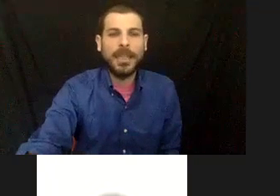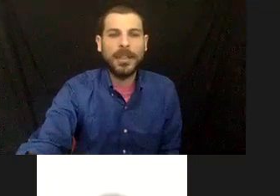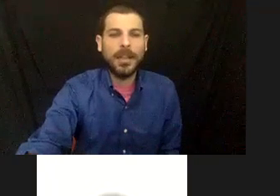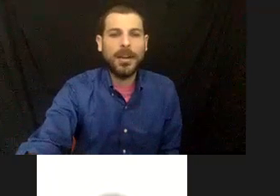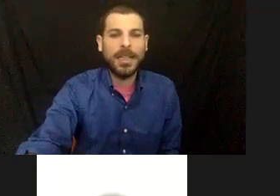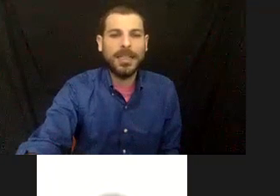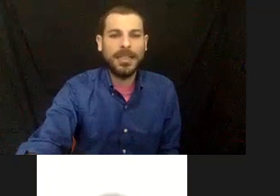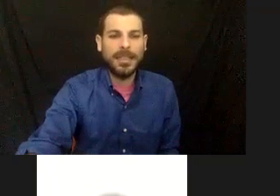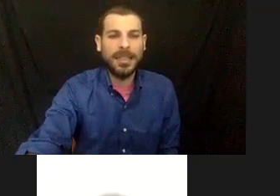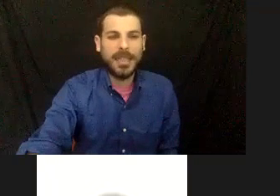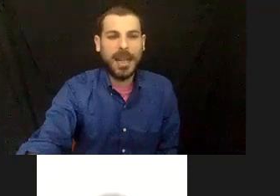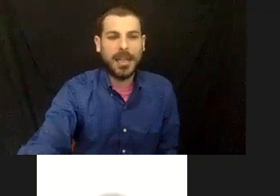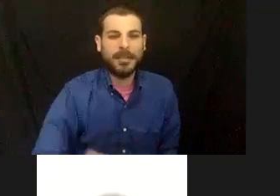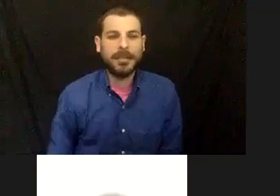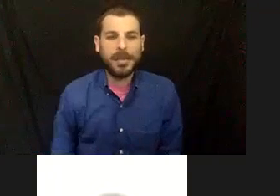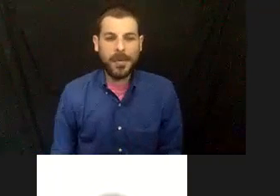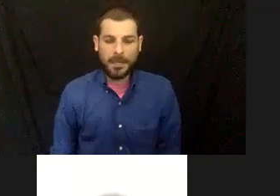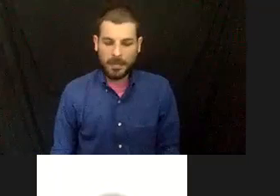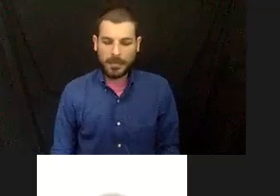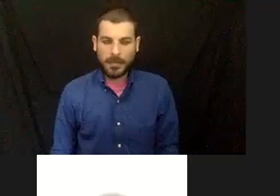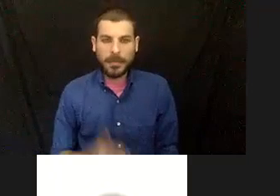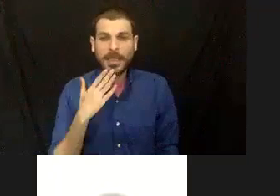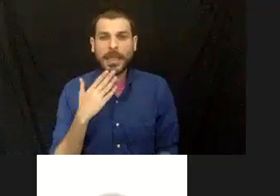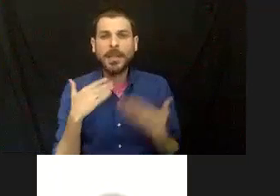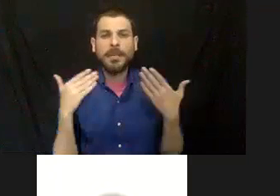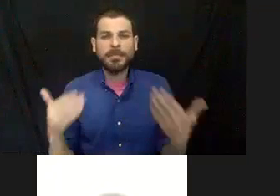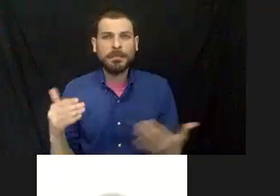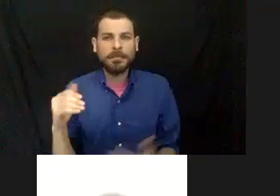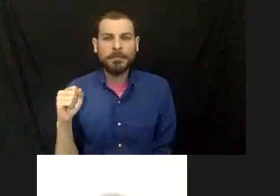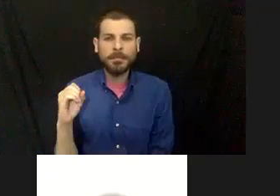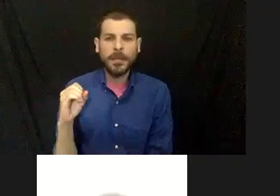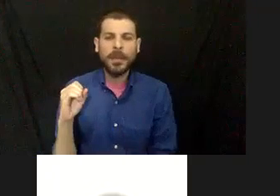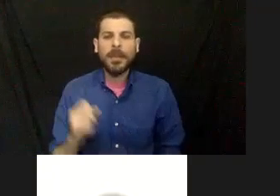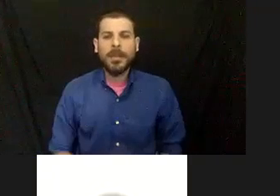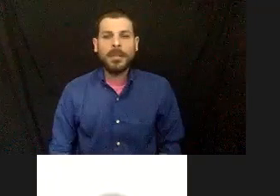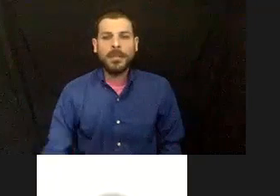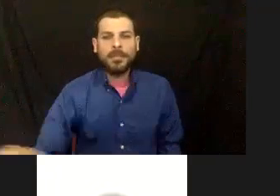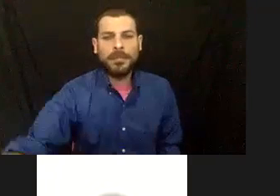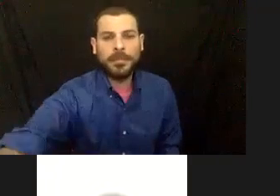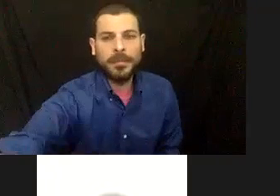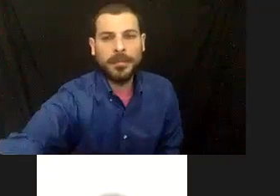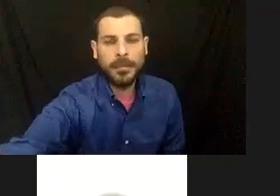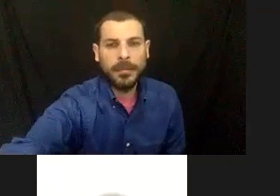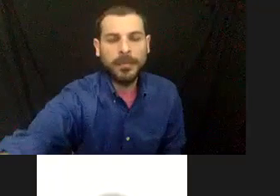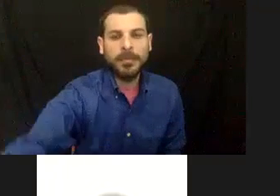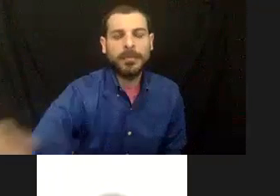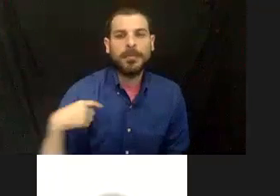Thank you for that. Go ahead. Okay. So we talked about payment